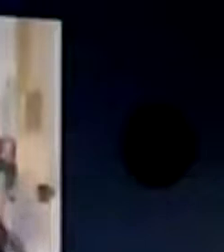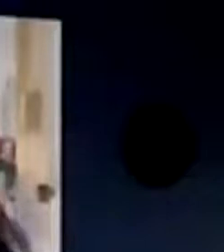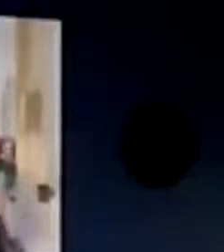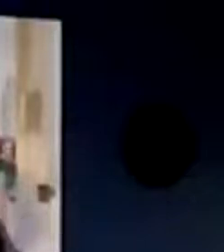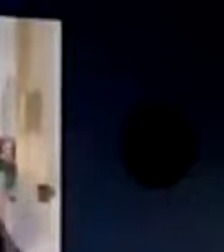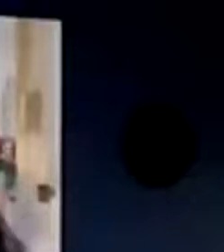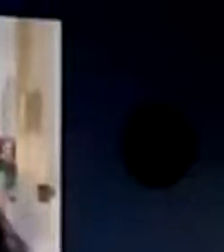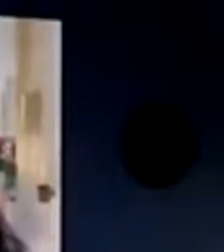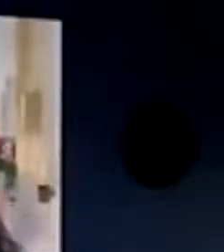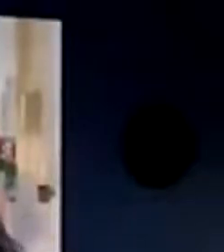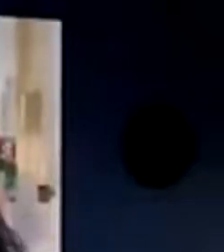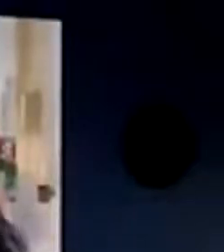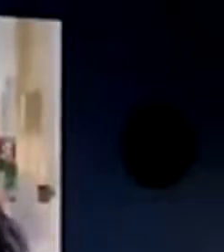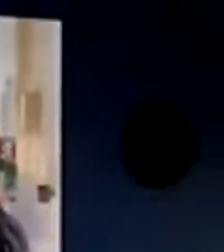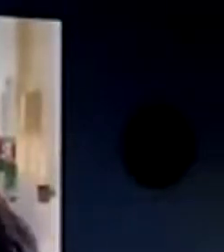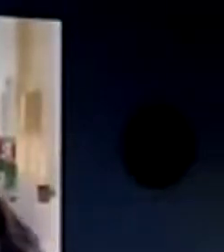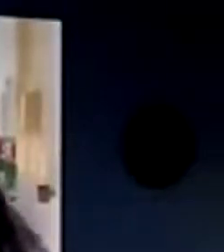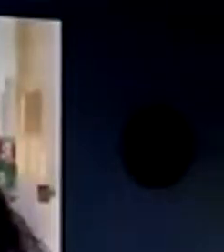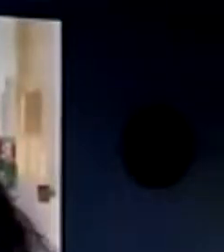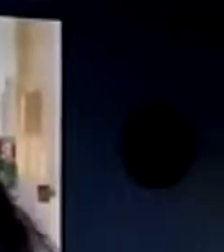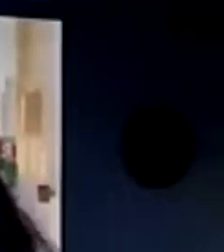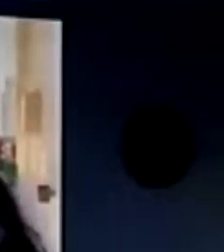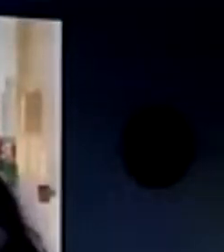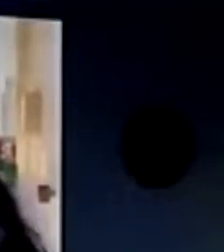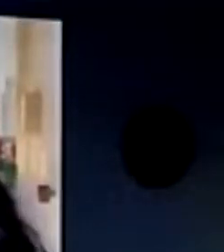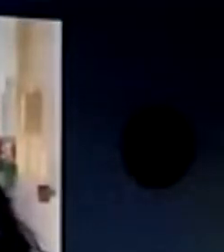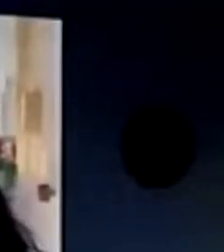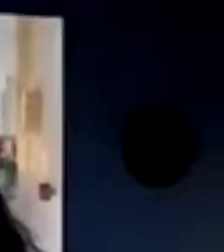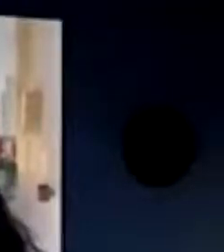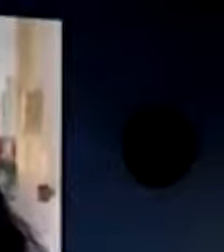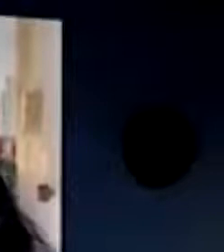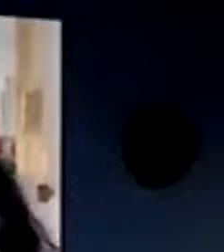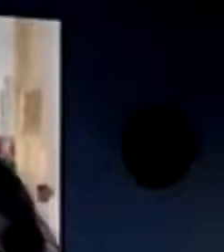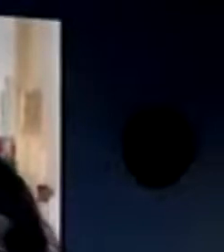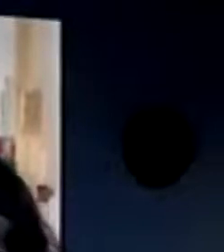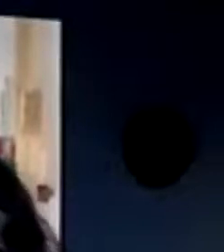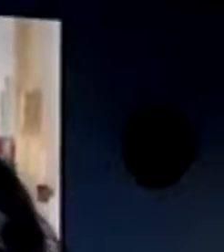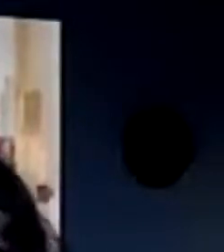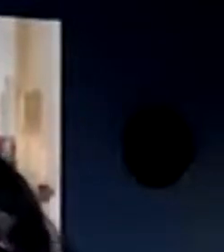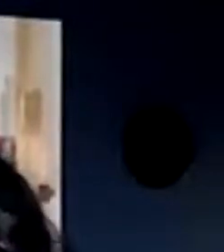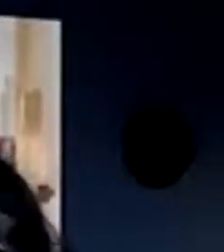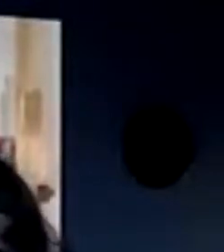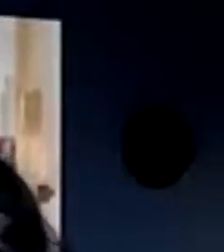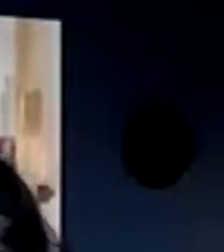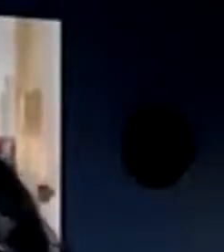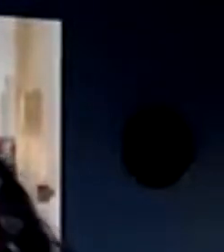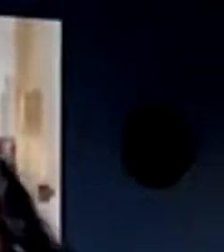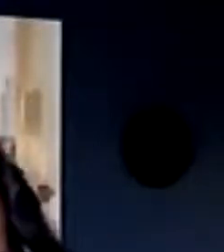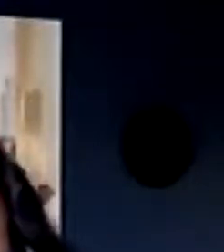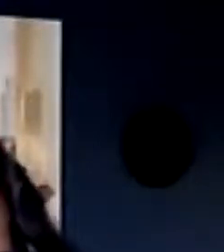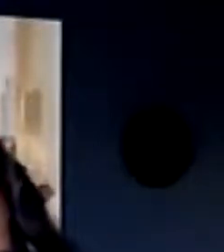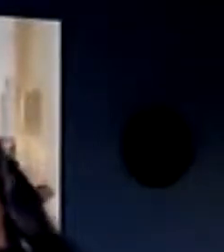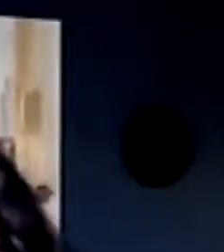and I'm with the Outreach and Communications team at the Valley Air District. And we are going to do a